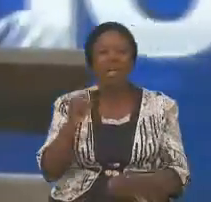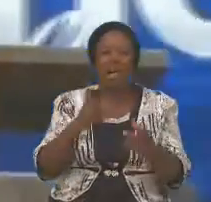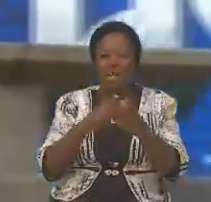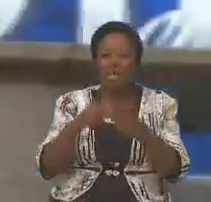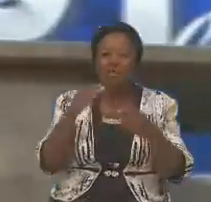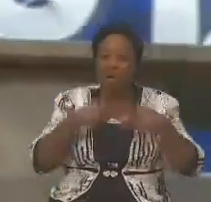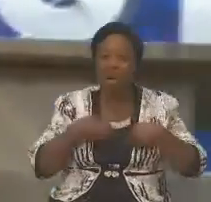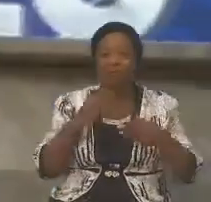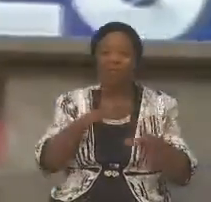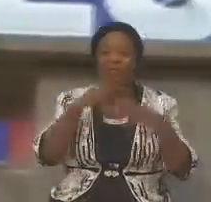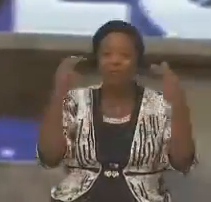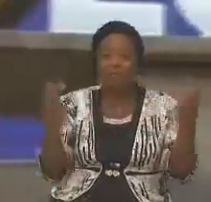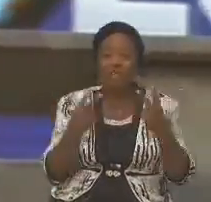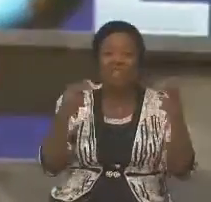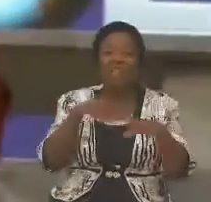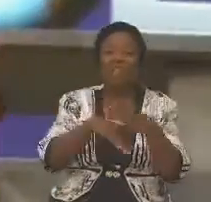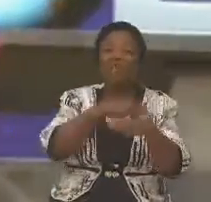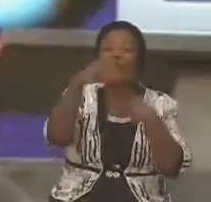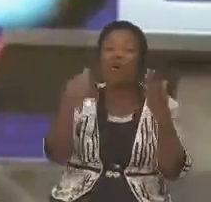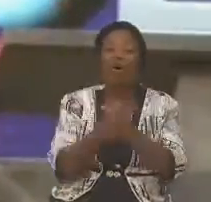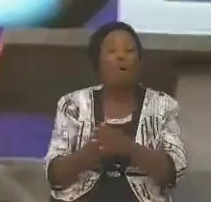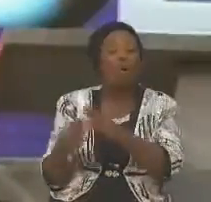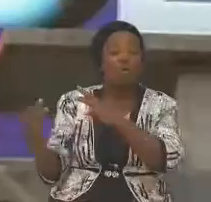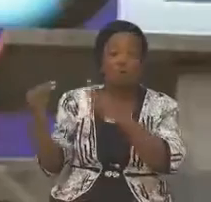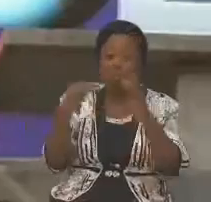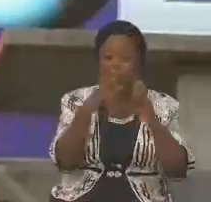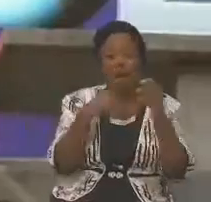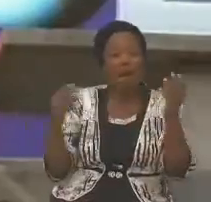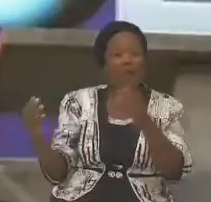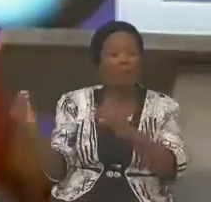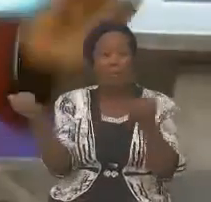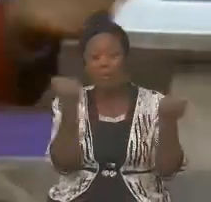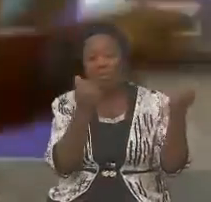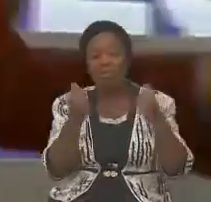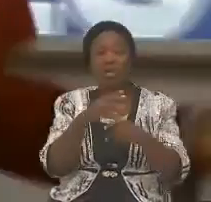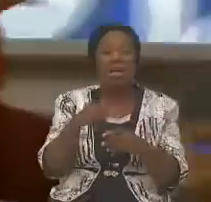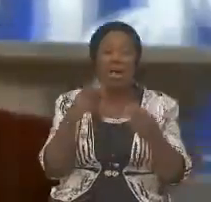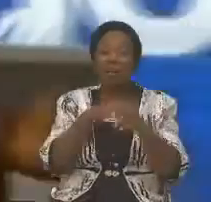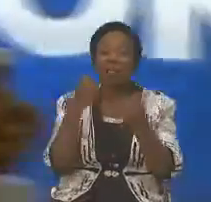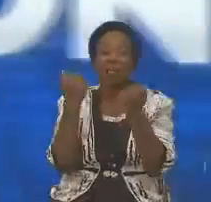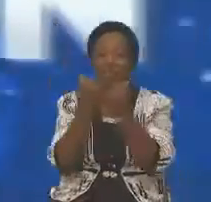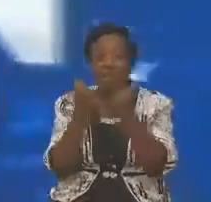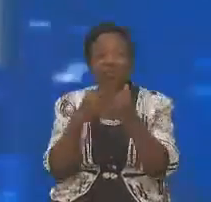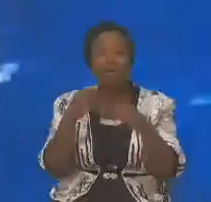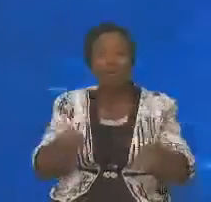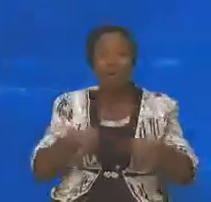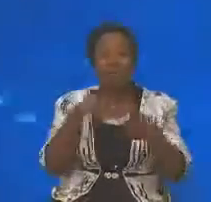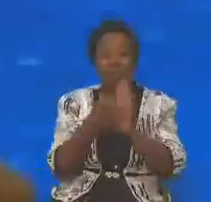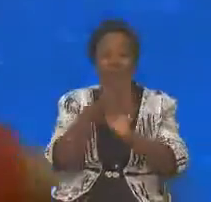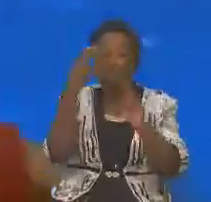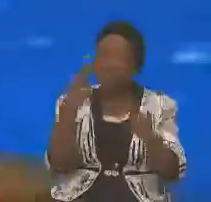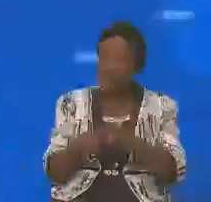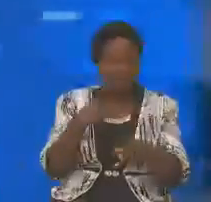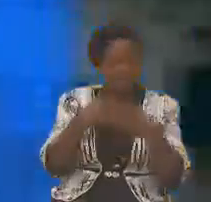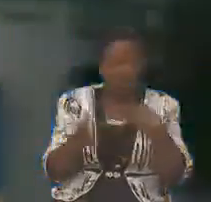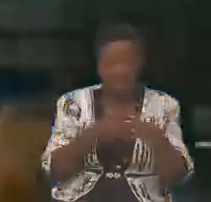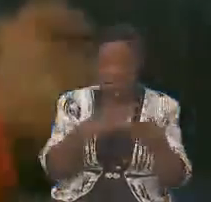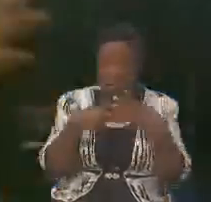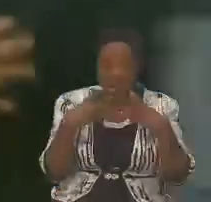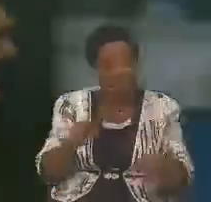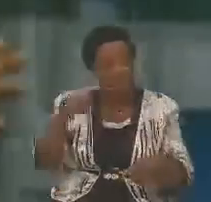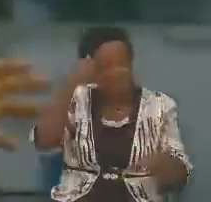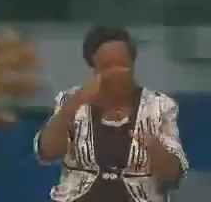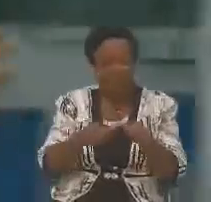in every battle. You have the victory in Jesus' name. And then Jehovah Shalom, that's